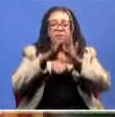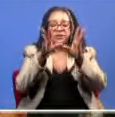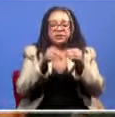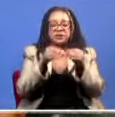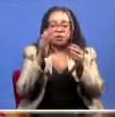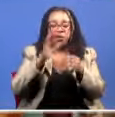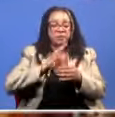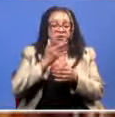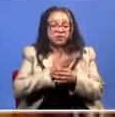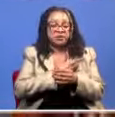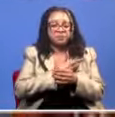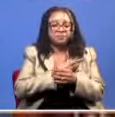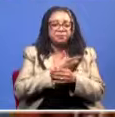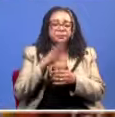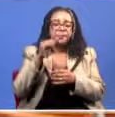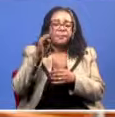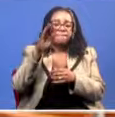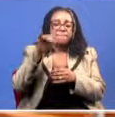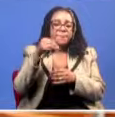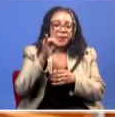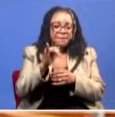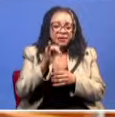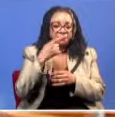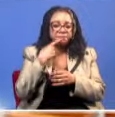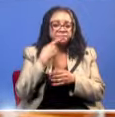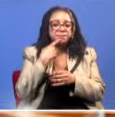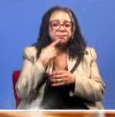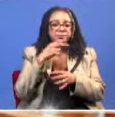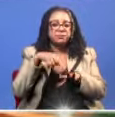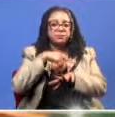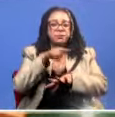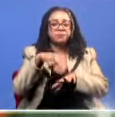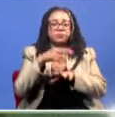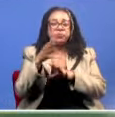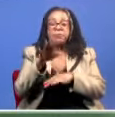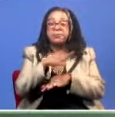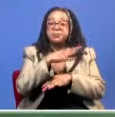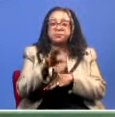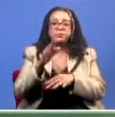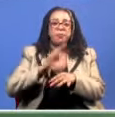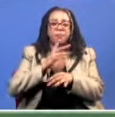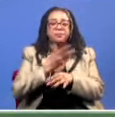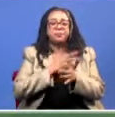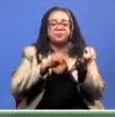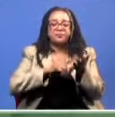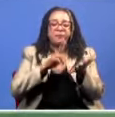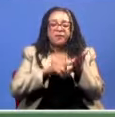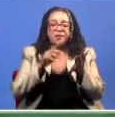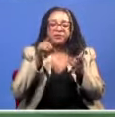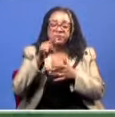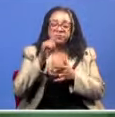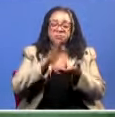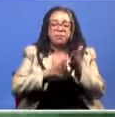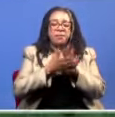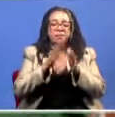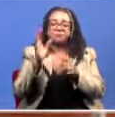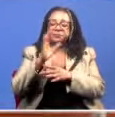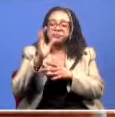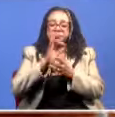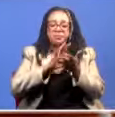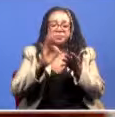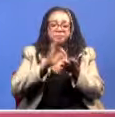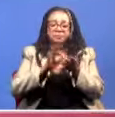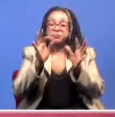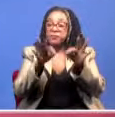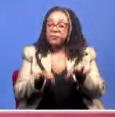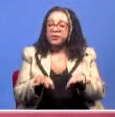Committee, John Mbadi faced the National Assembly Appointments Committee for vetting in his quest to be the Treasury Cabinet Secretary in President